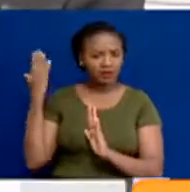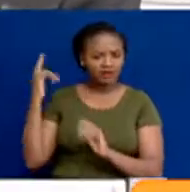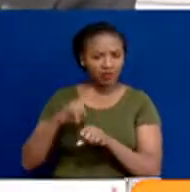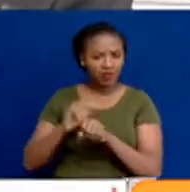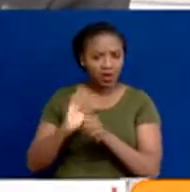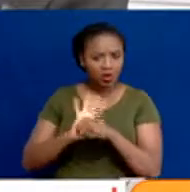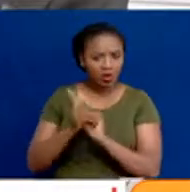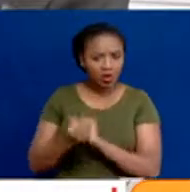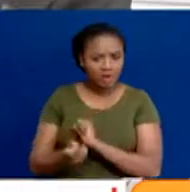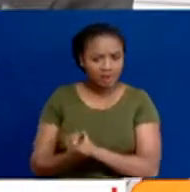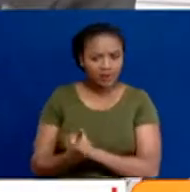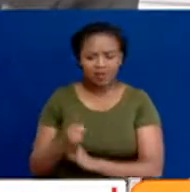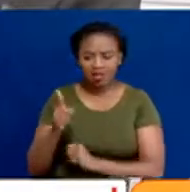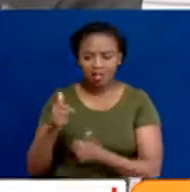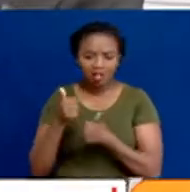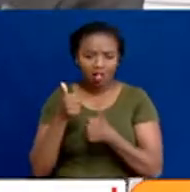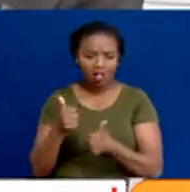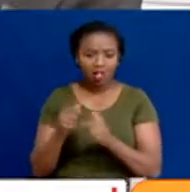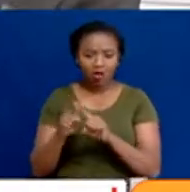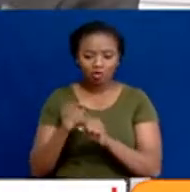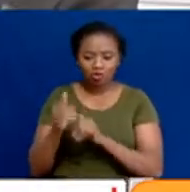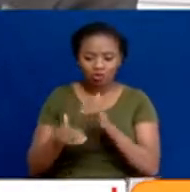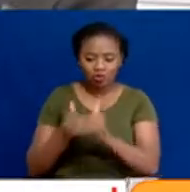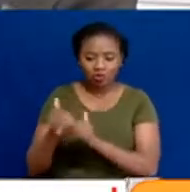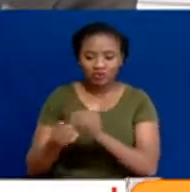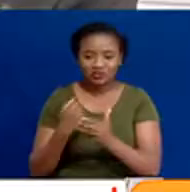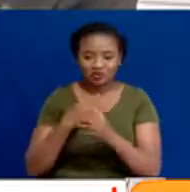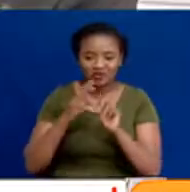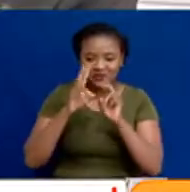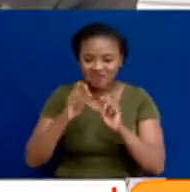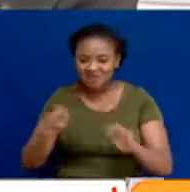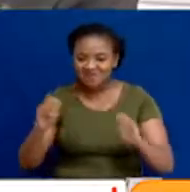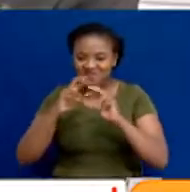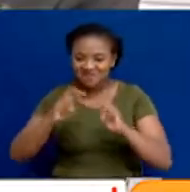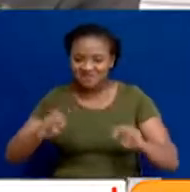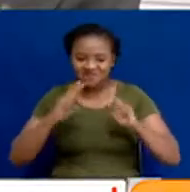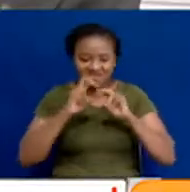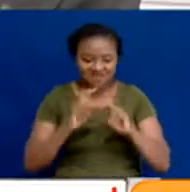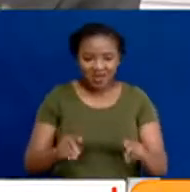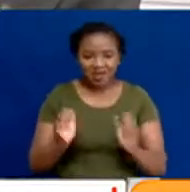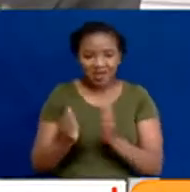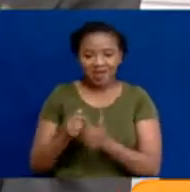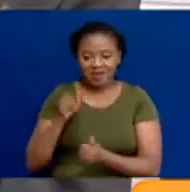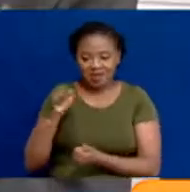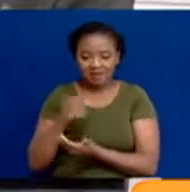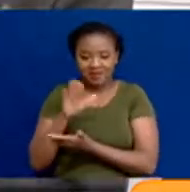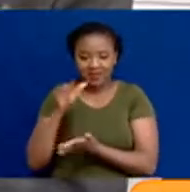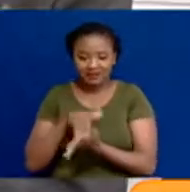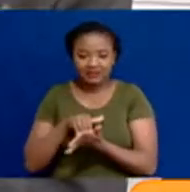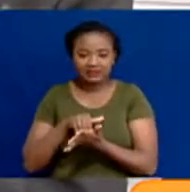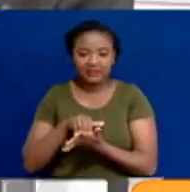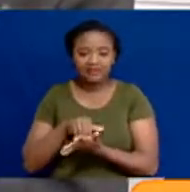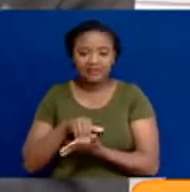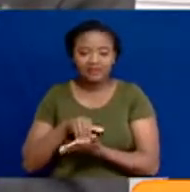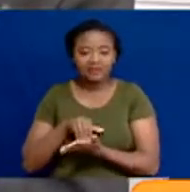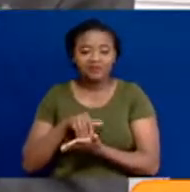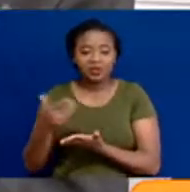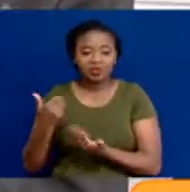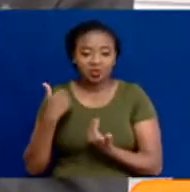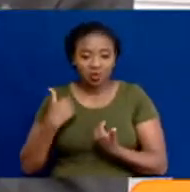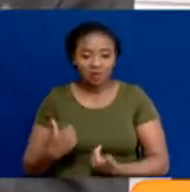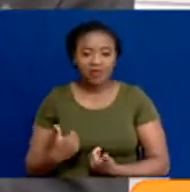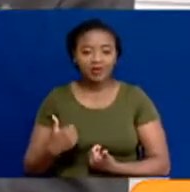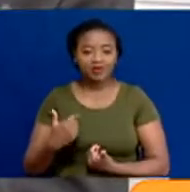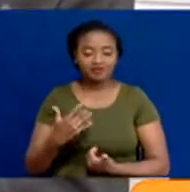and the sequencing processes were being done at this specific center. So my call is we need